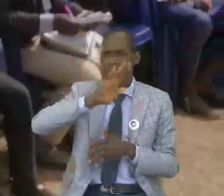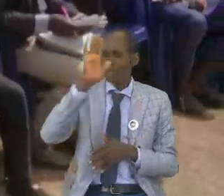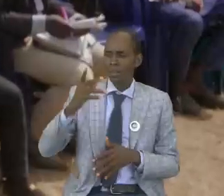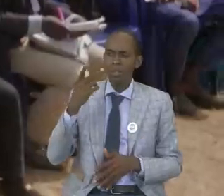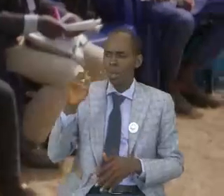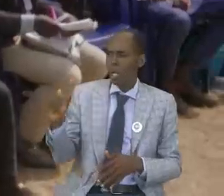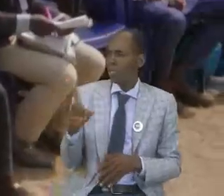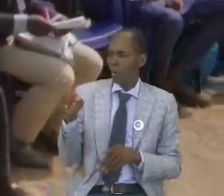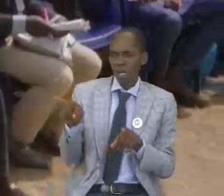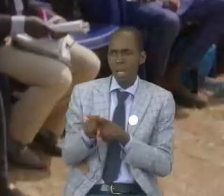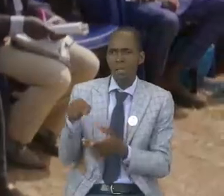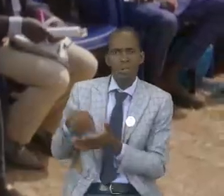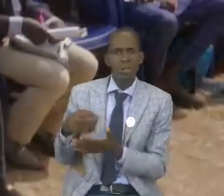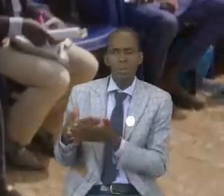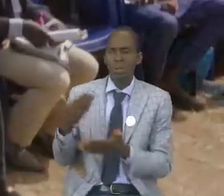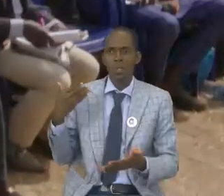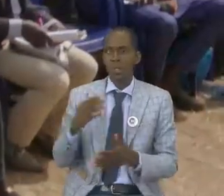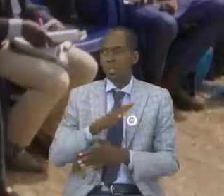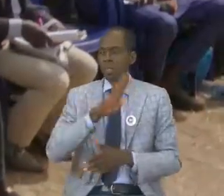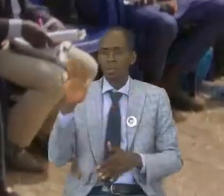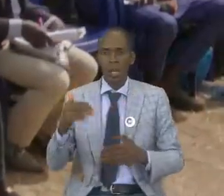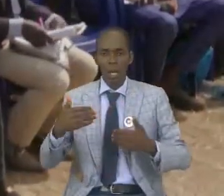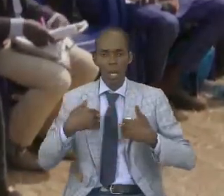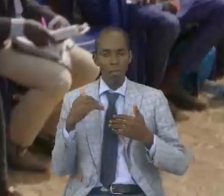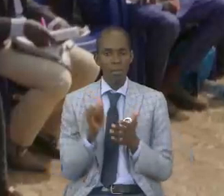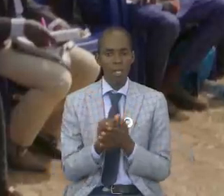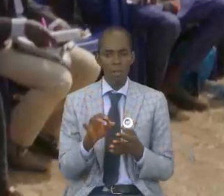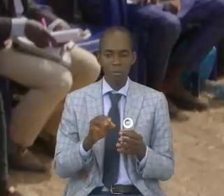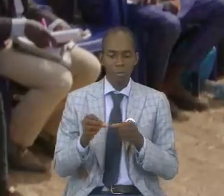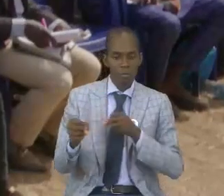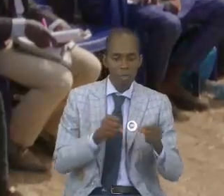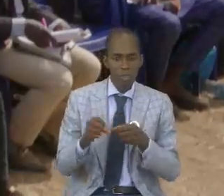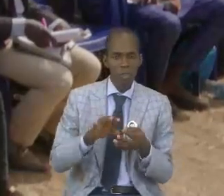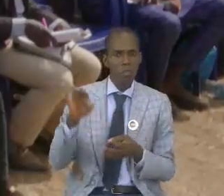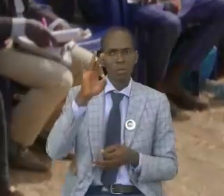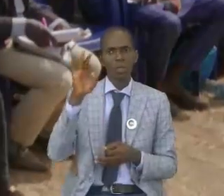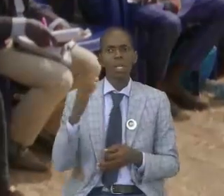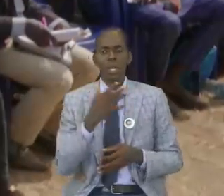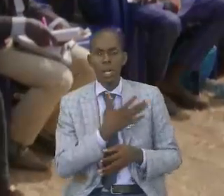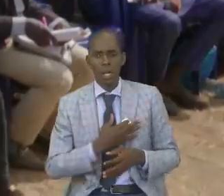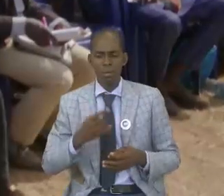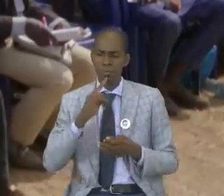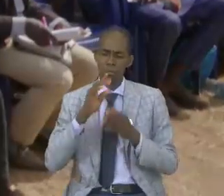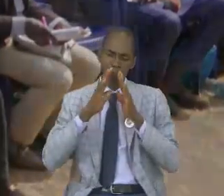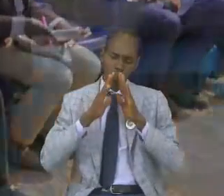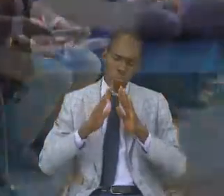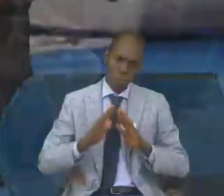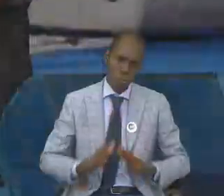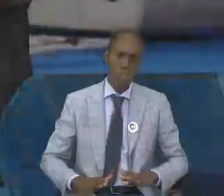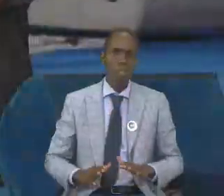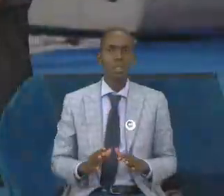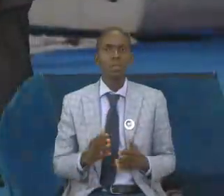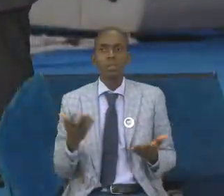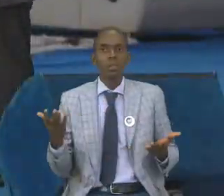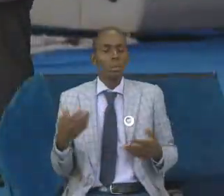He doesn't have any fighting spirit, and his peace and his patience took the sting out